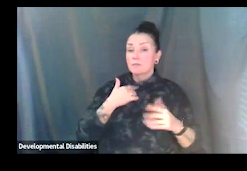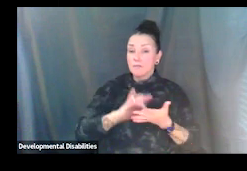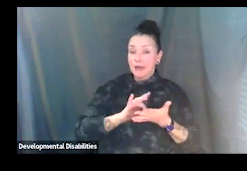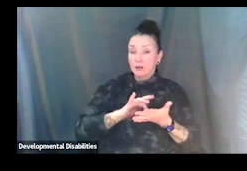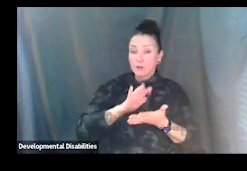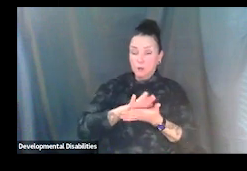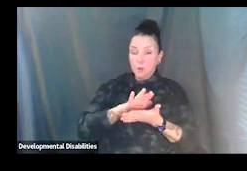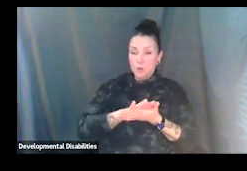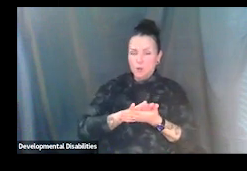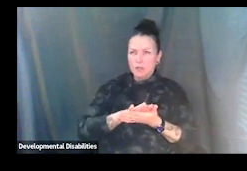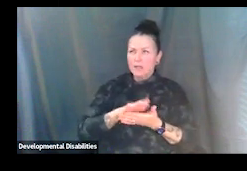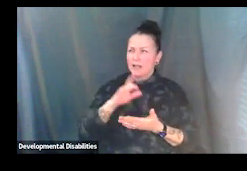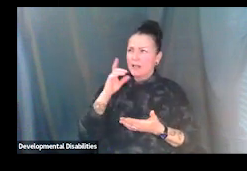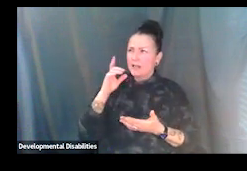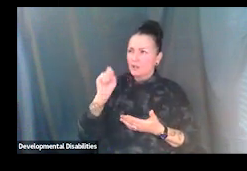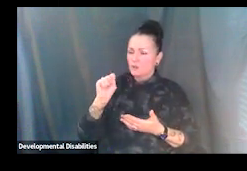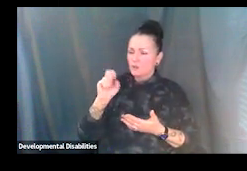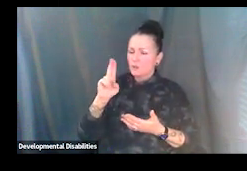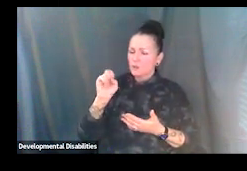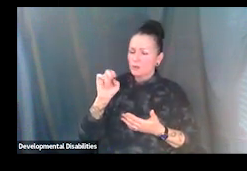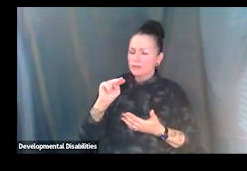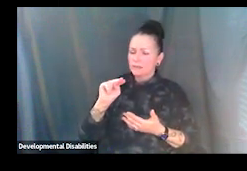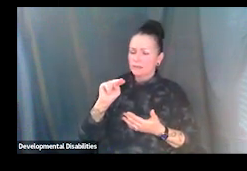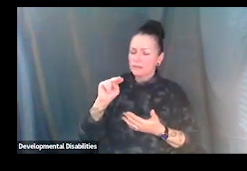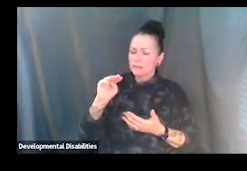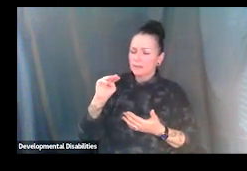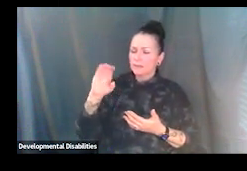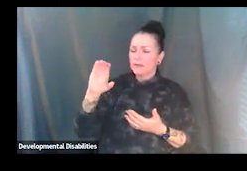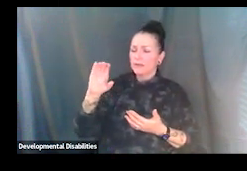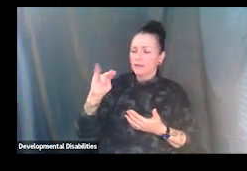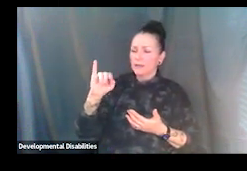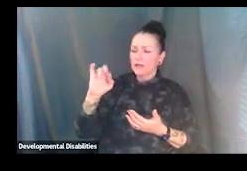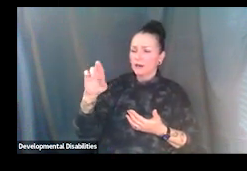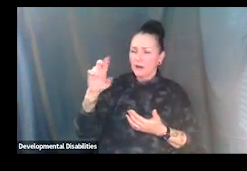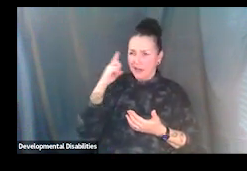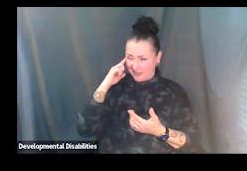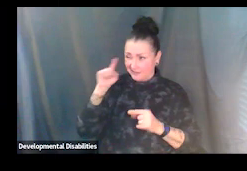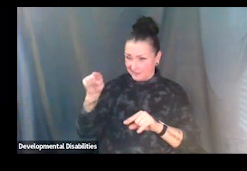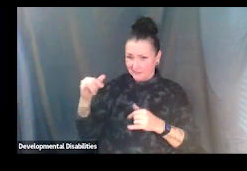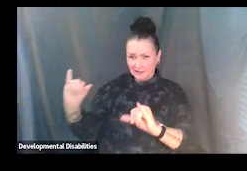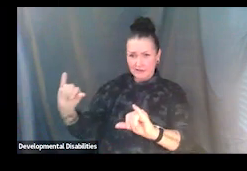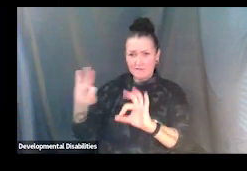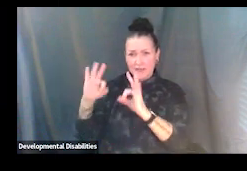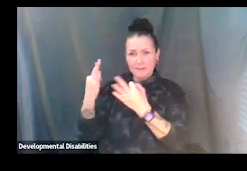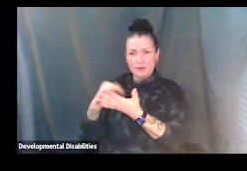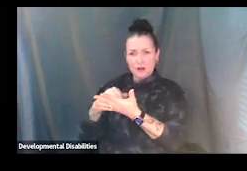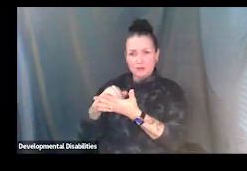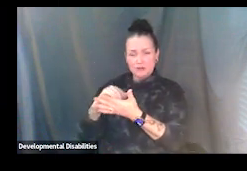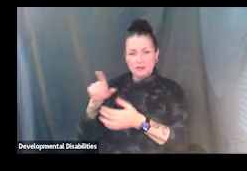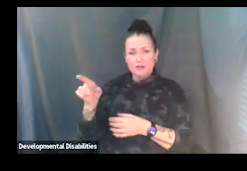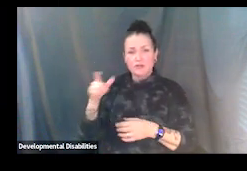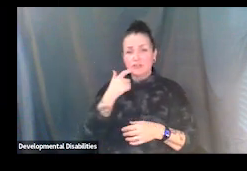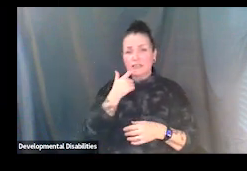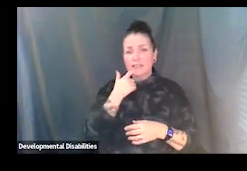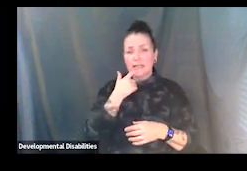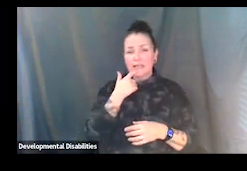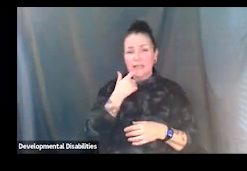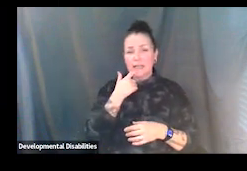McNair, who's a family doctor, I think she's still practicing, and she was giving a lecture once, and she talked about how she goes out of her way every month to read,